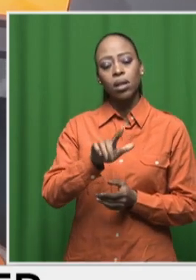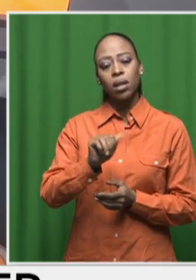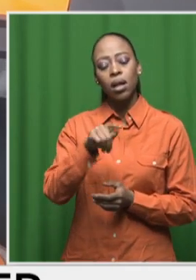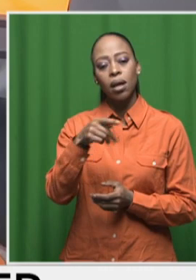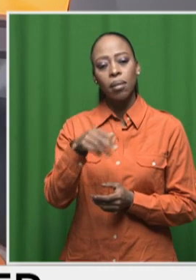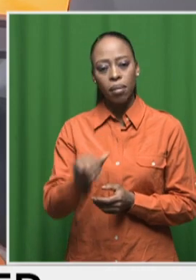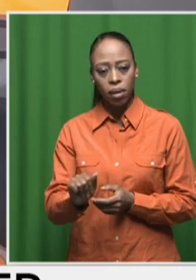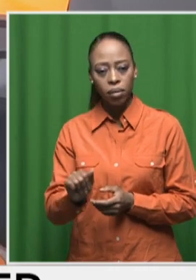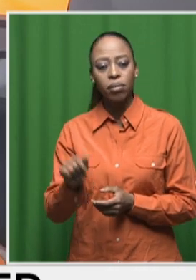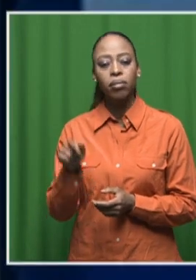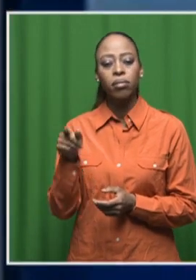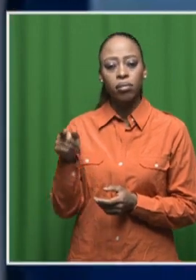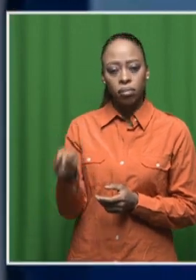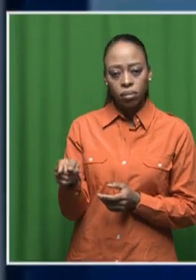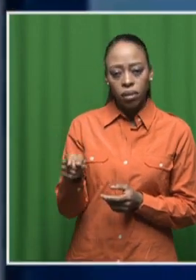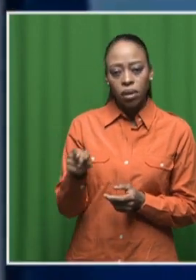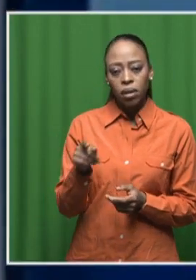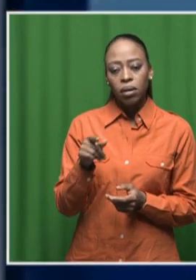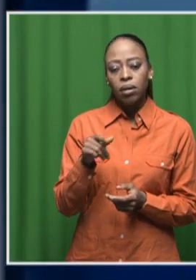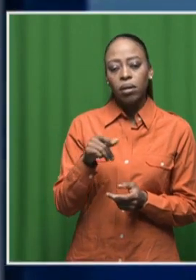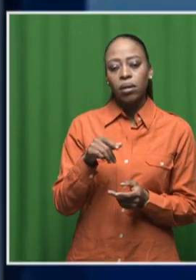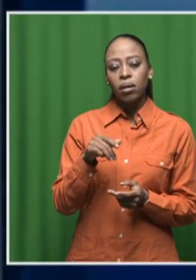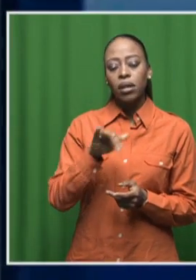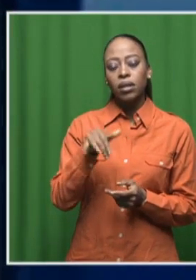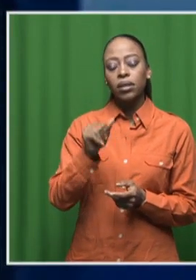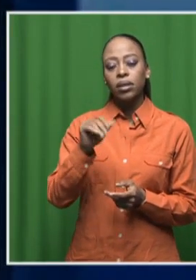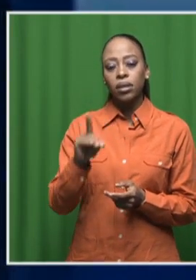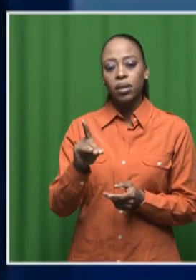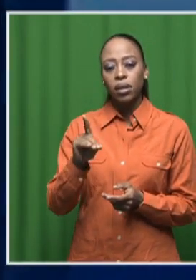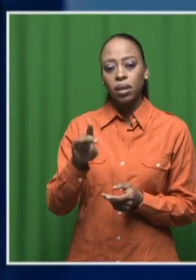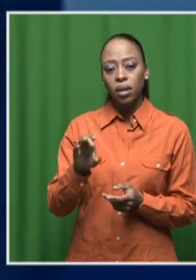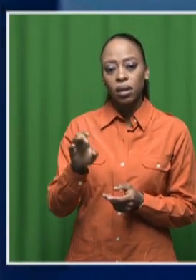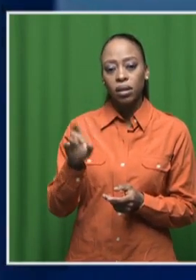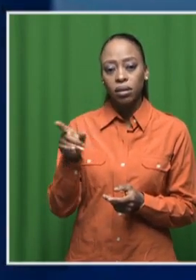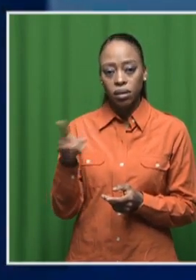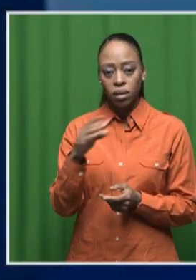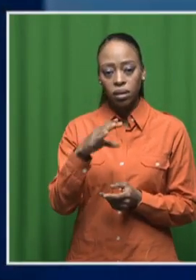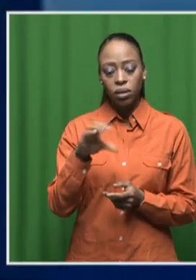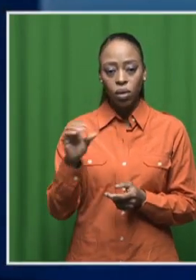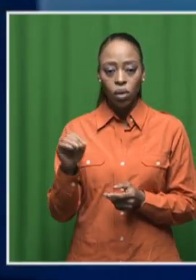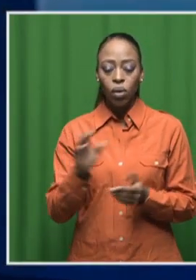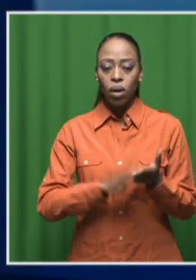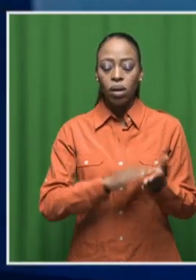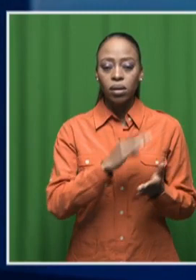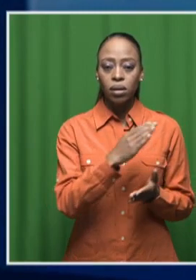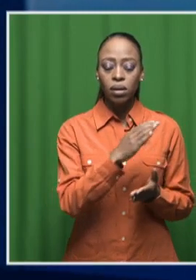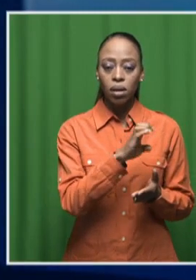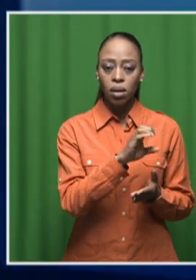Pelonomi Moiloa, as well as Jade Abbott, the COO. Their goal is to build